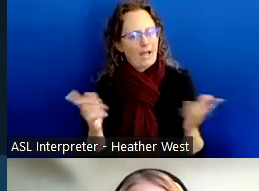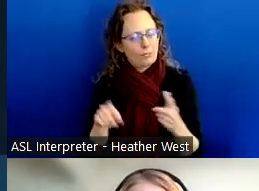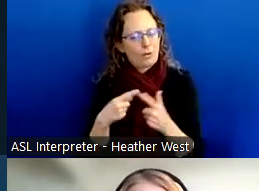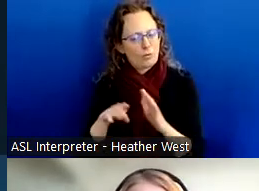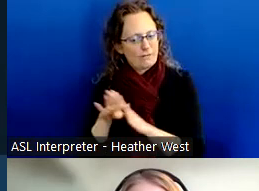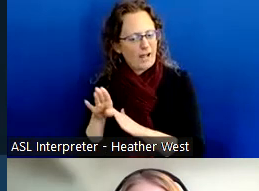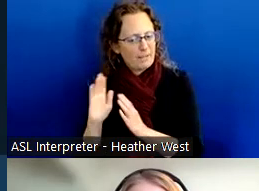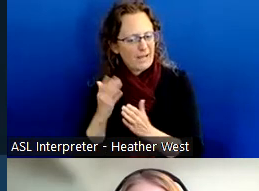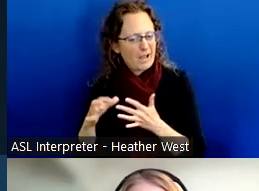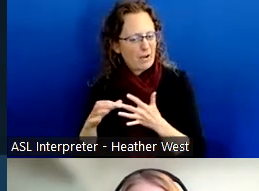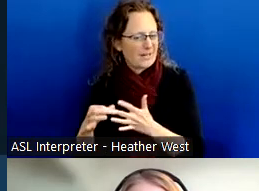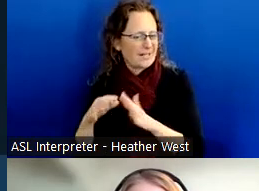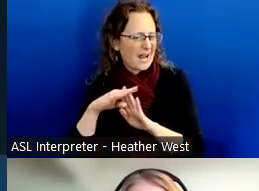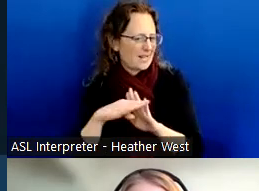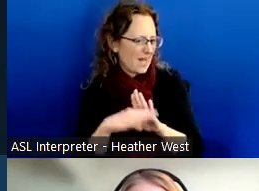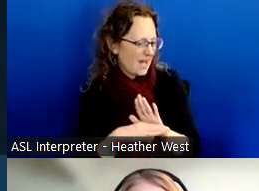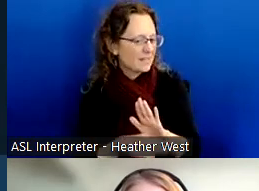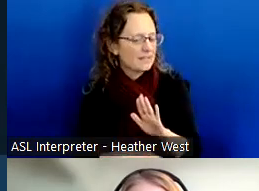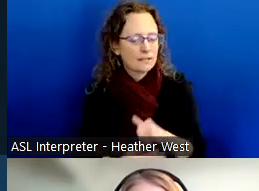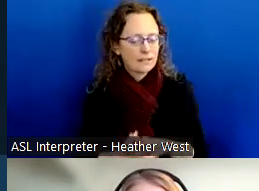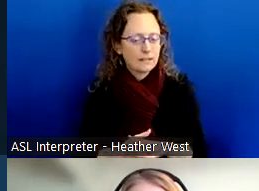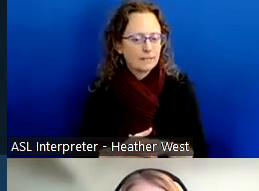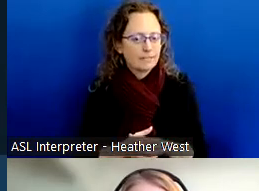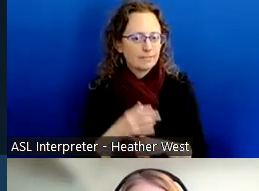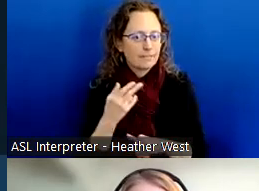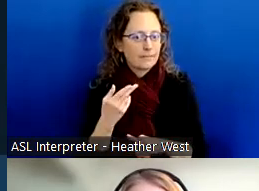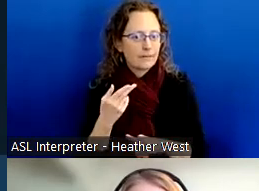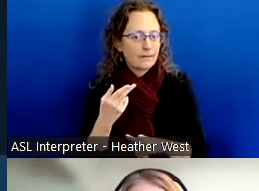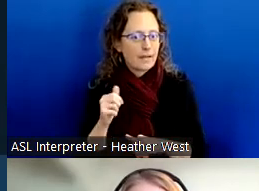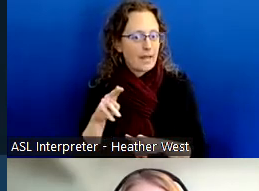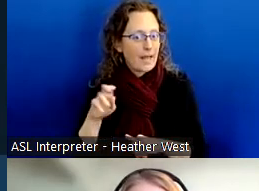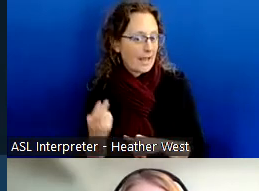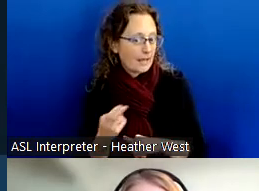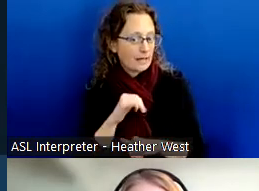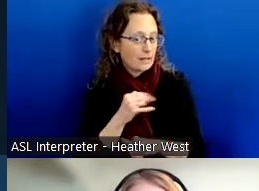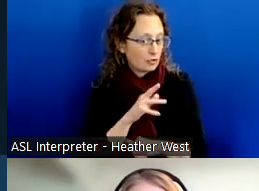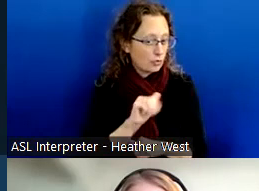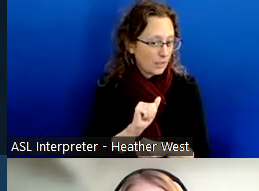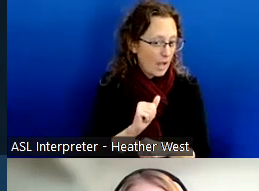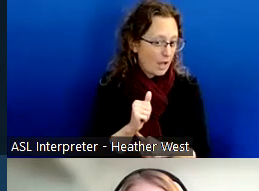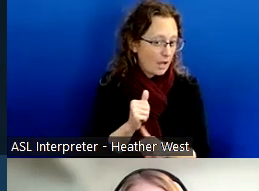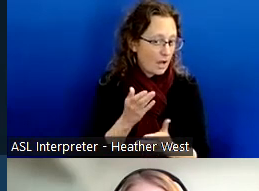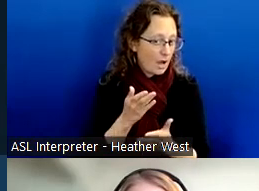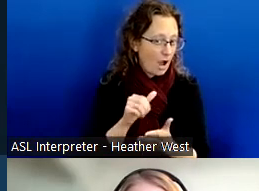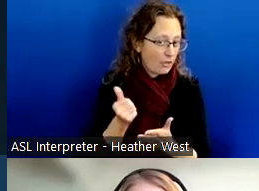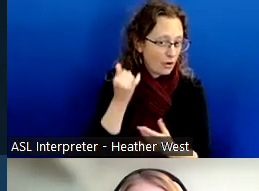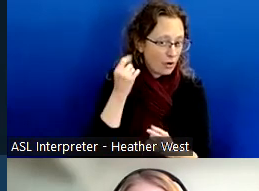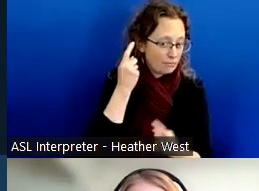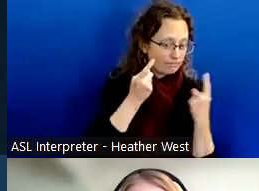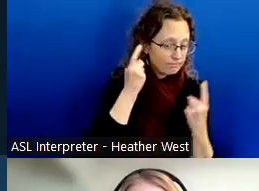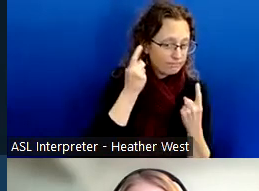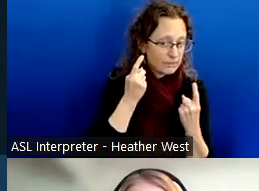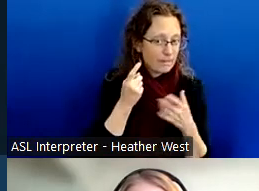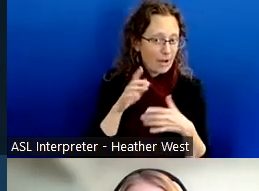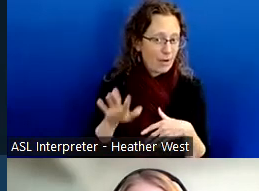Hannah and Julia, I don't know if you have further thoughts on an estimate for projects